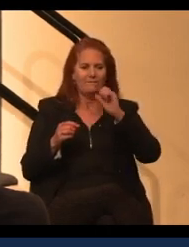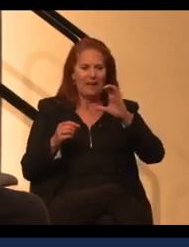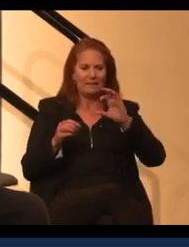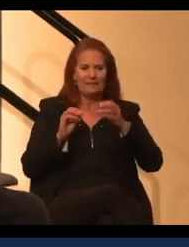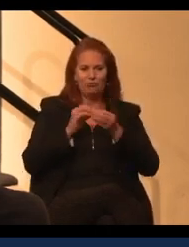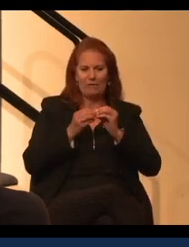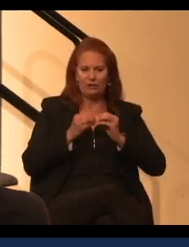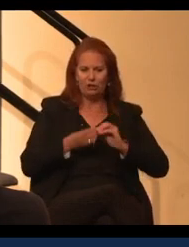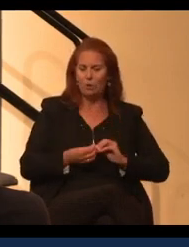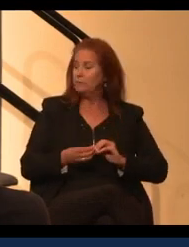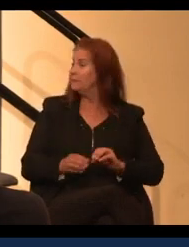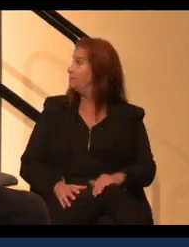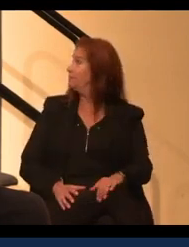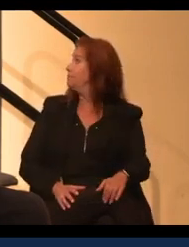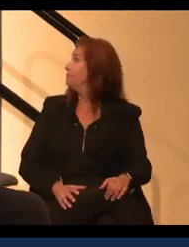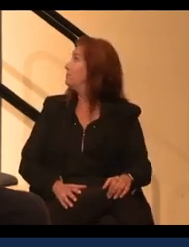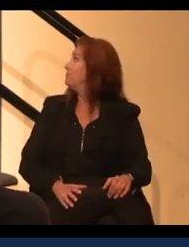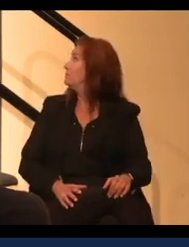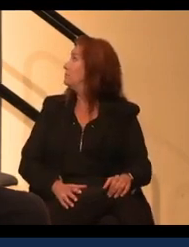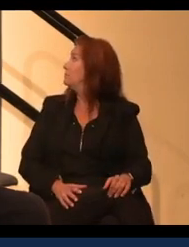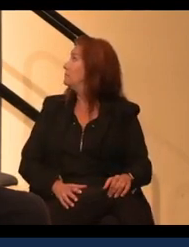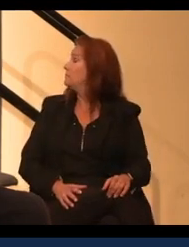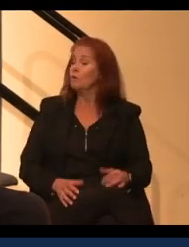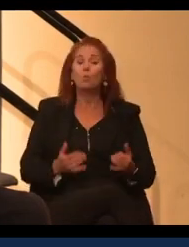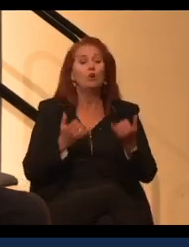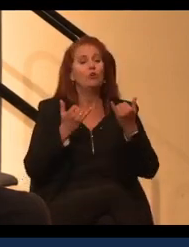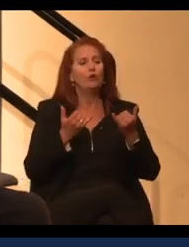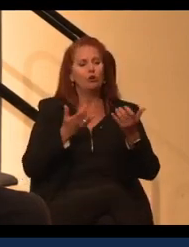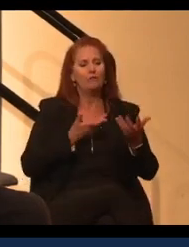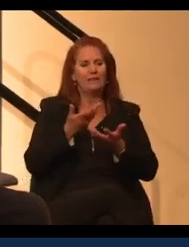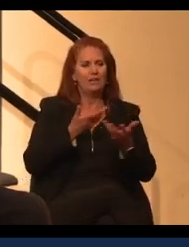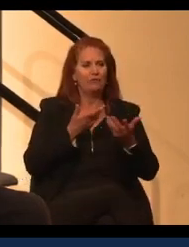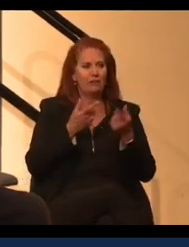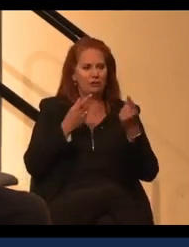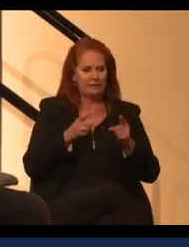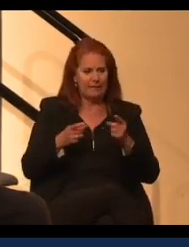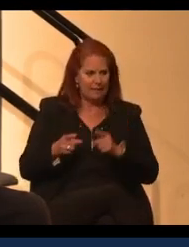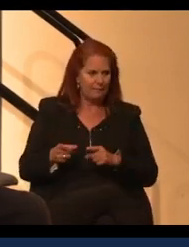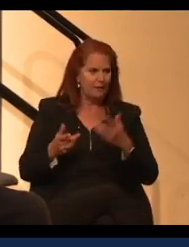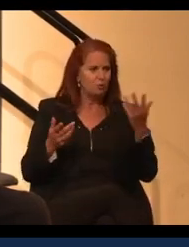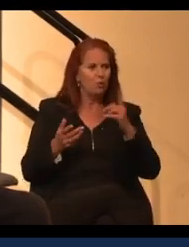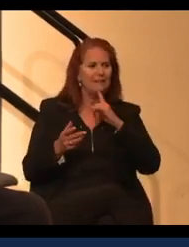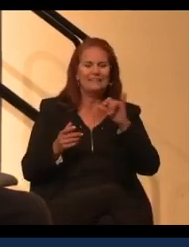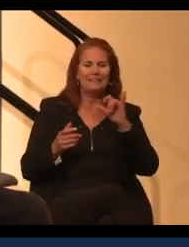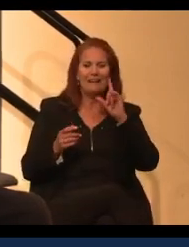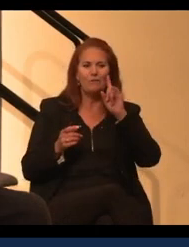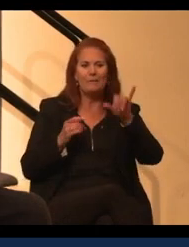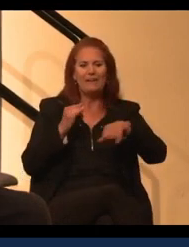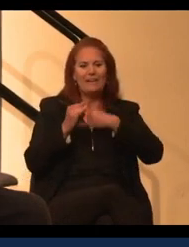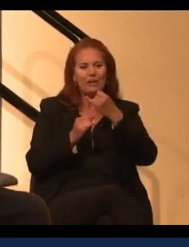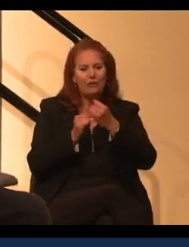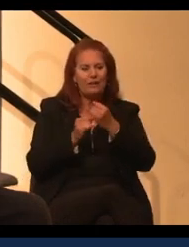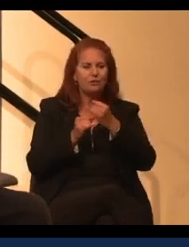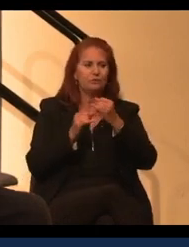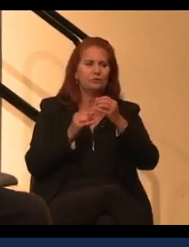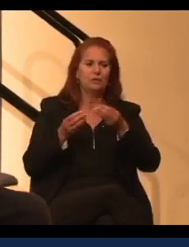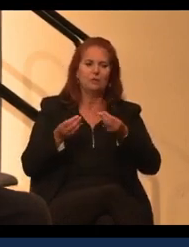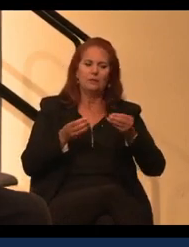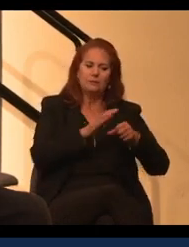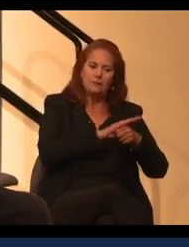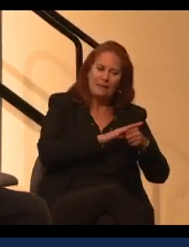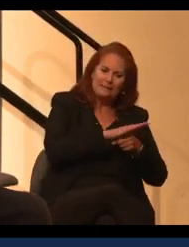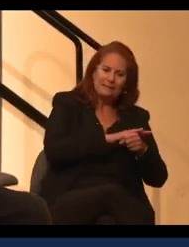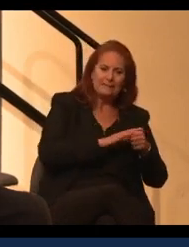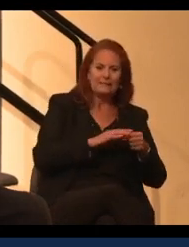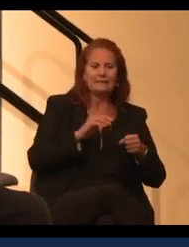ratios? What are the kind of interactions that are taking place? What is it like for an international with a domestic? What is it like within